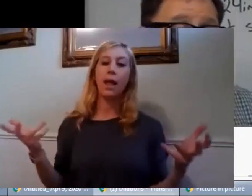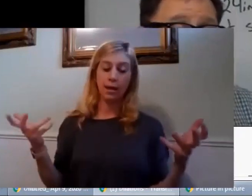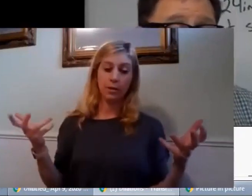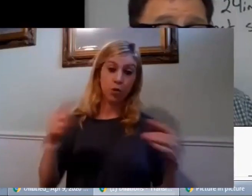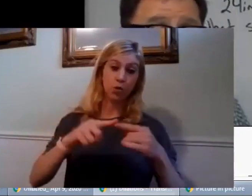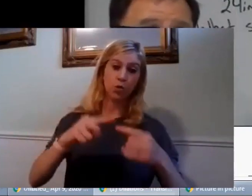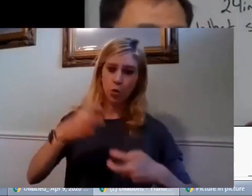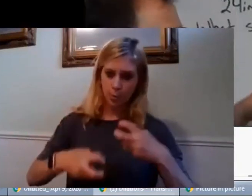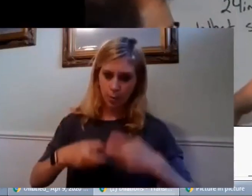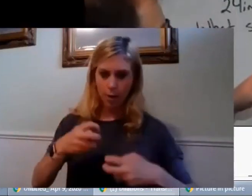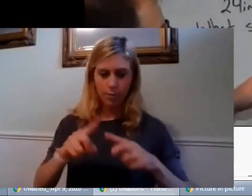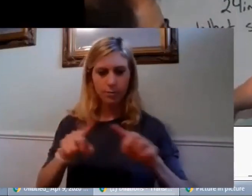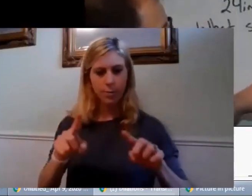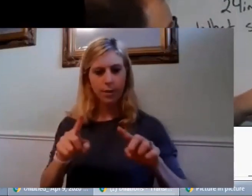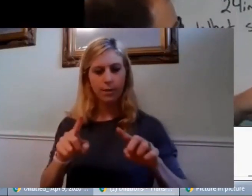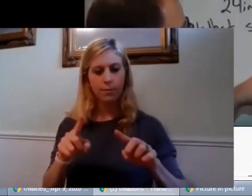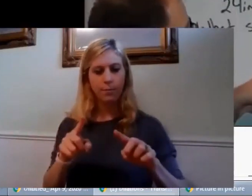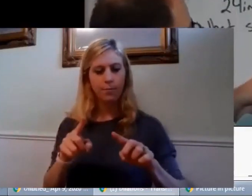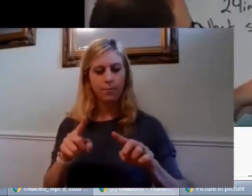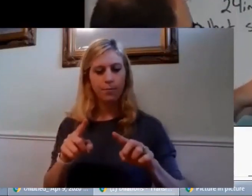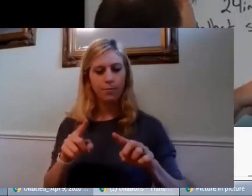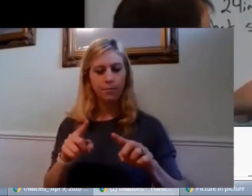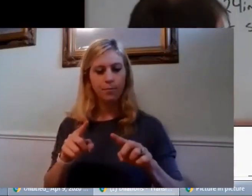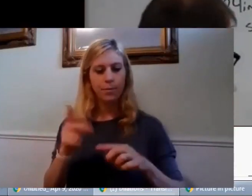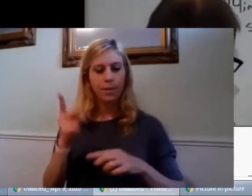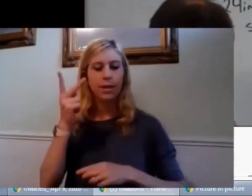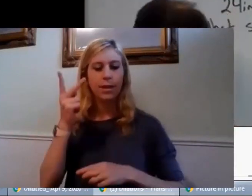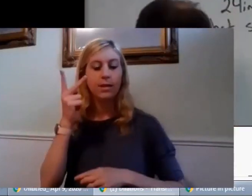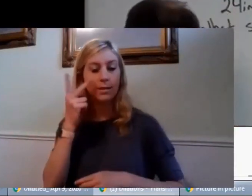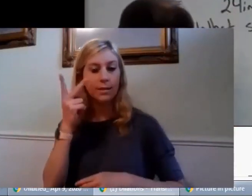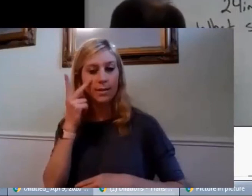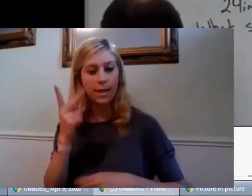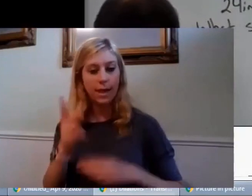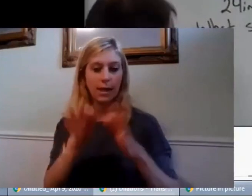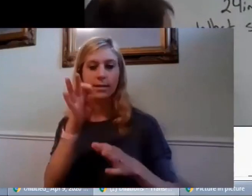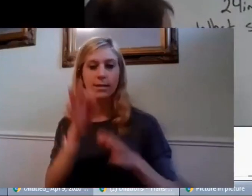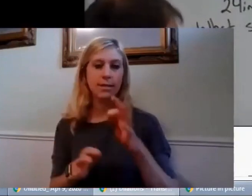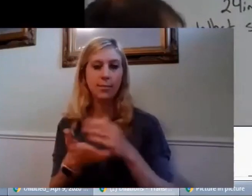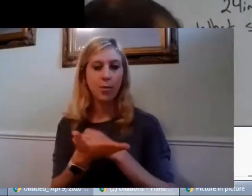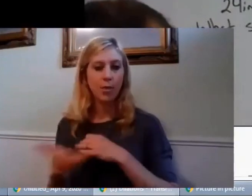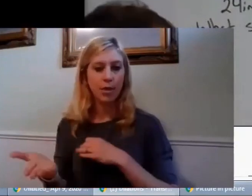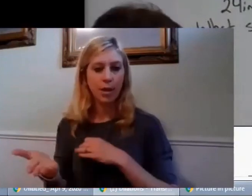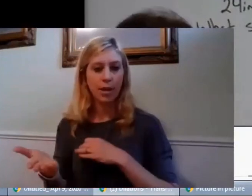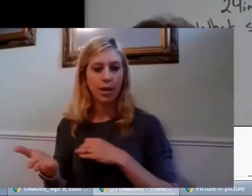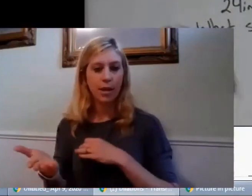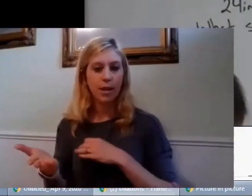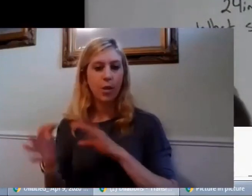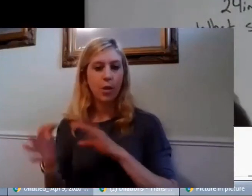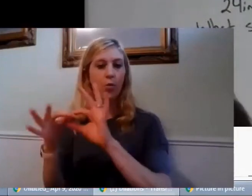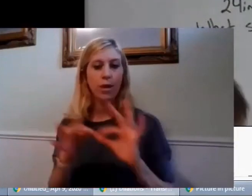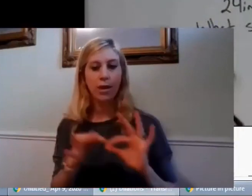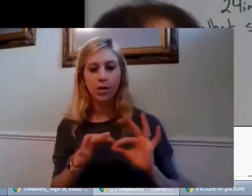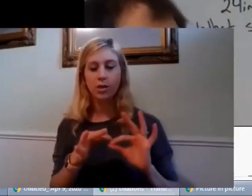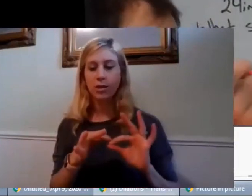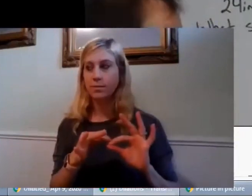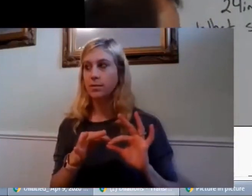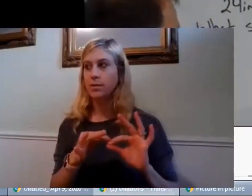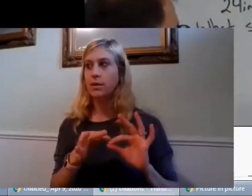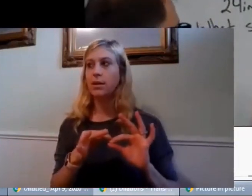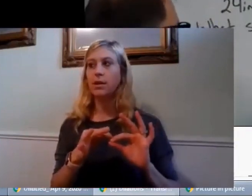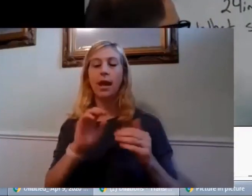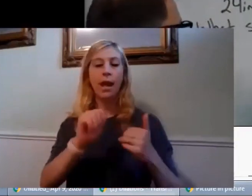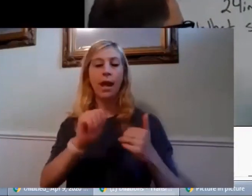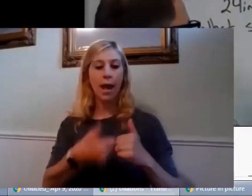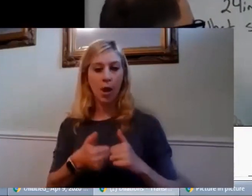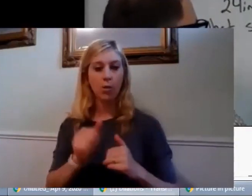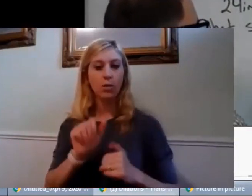to become this simple thing. And let's just look at the relationships here. How does the 4 relate to the 16? Let me find a color here. Let's get a